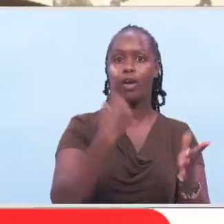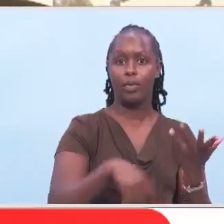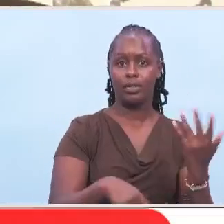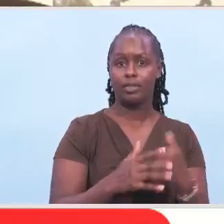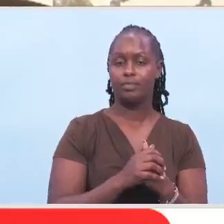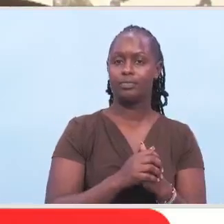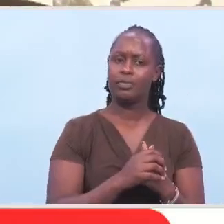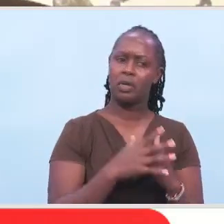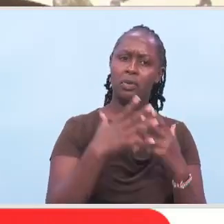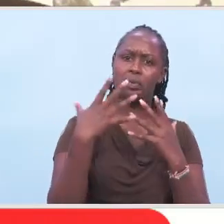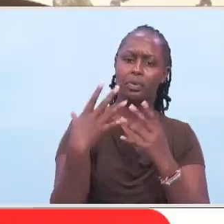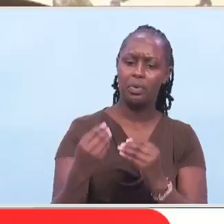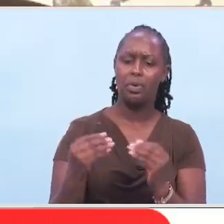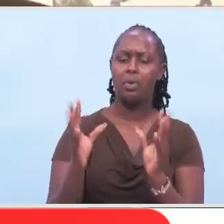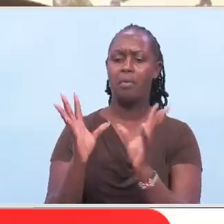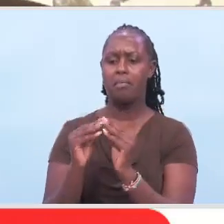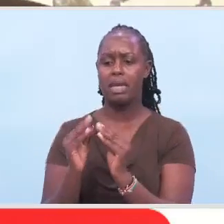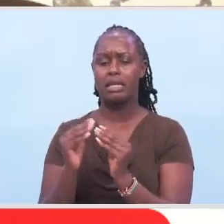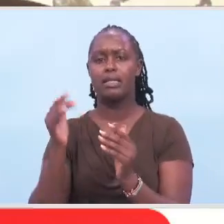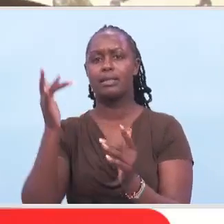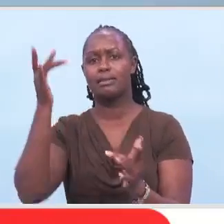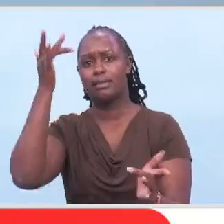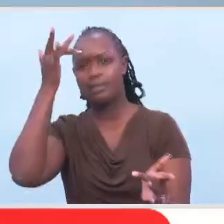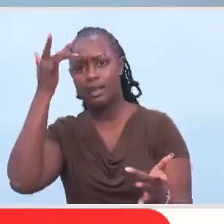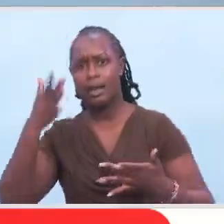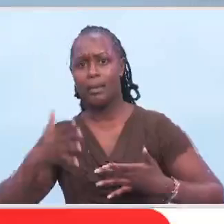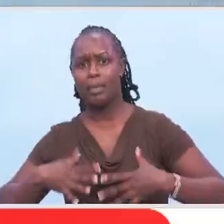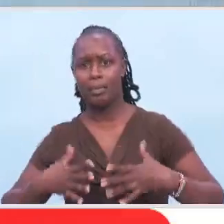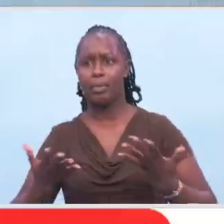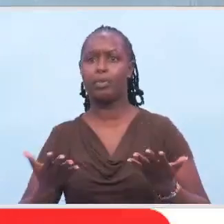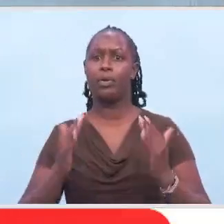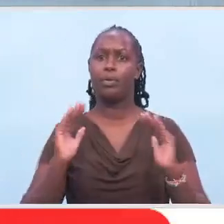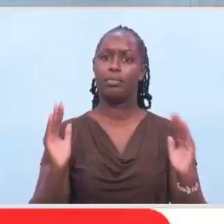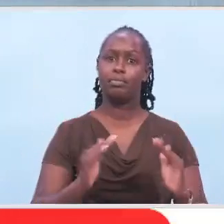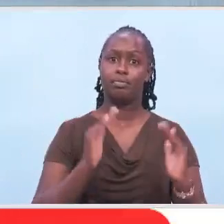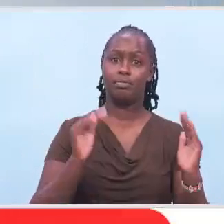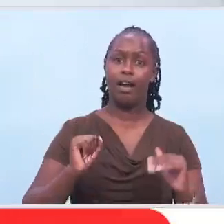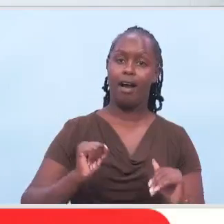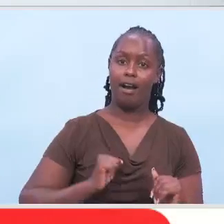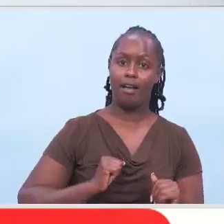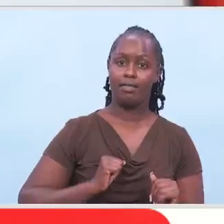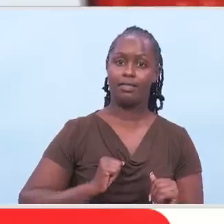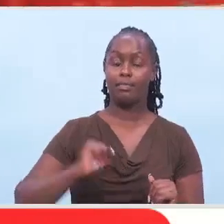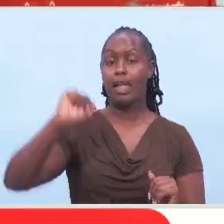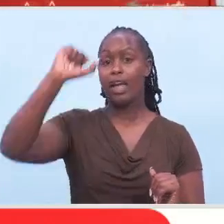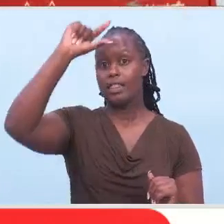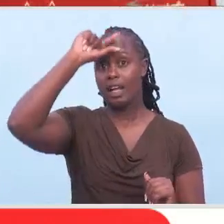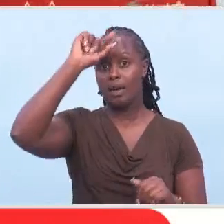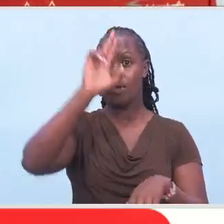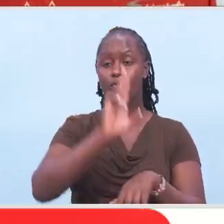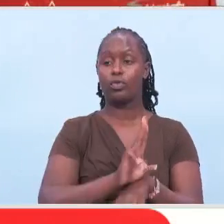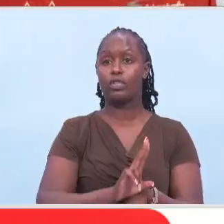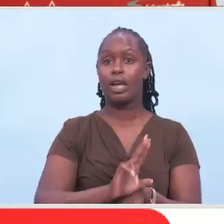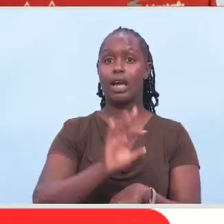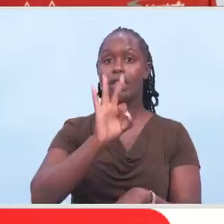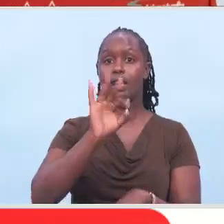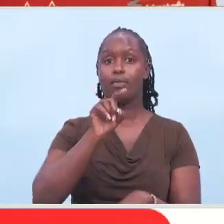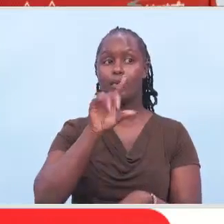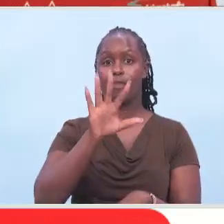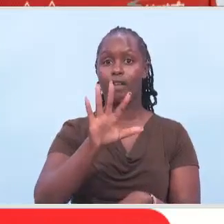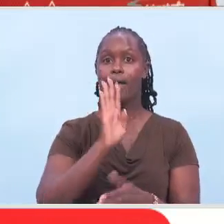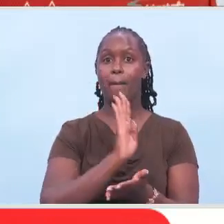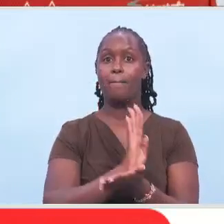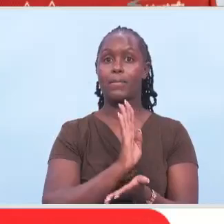wagonjwa hali, wasichana wenzangu, na sio peke yao. The government will spend 3.5 billion shillings on the